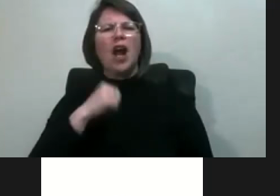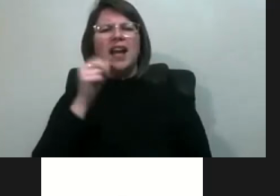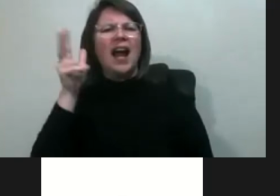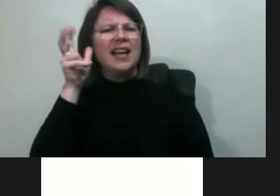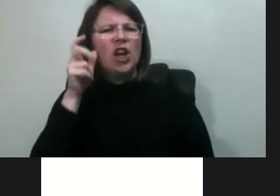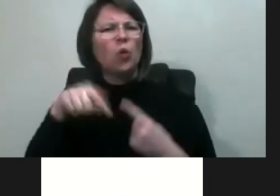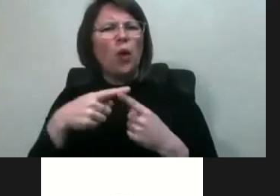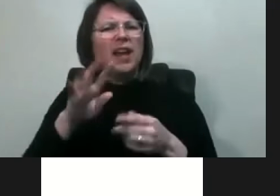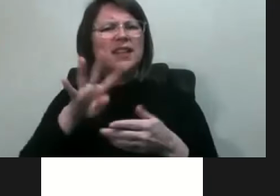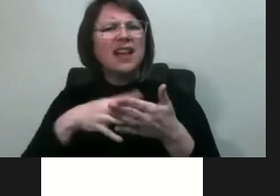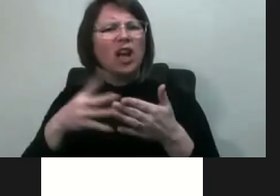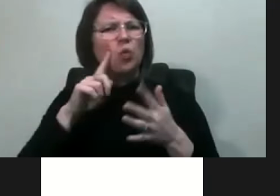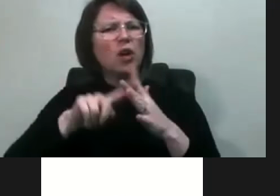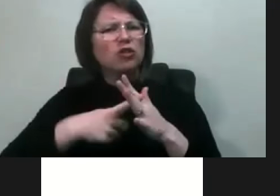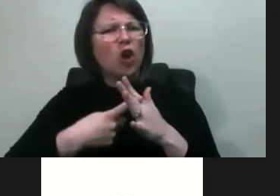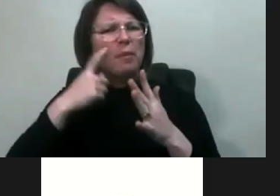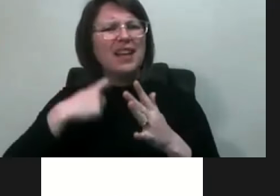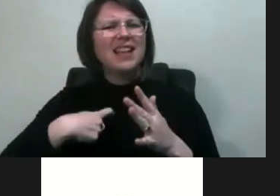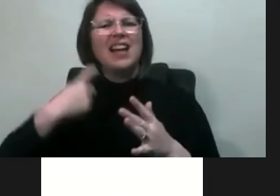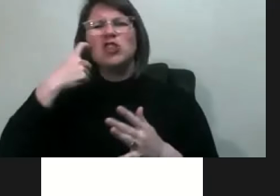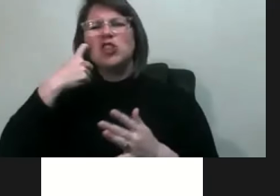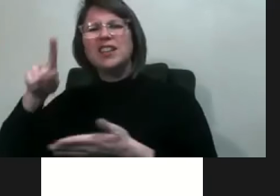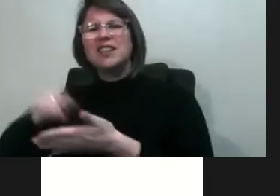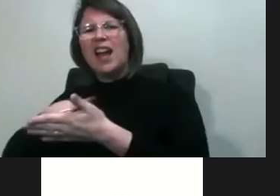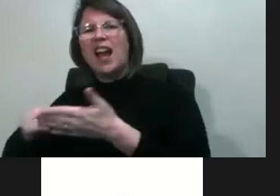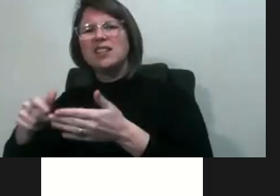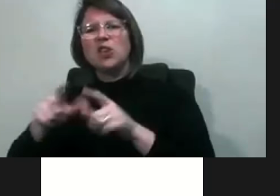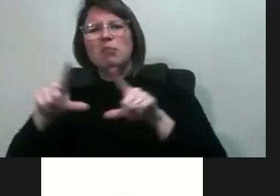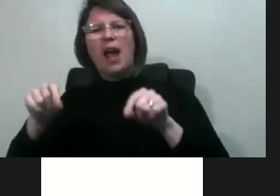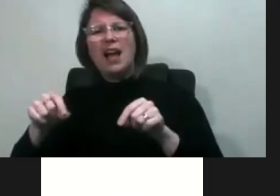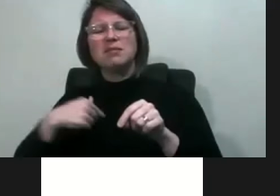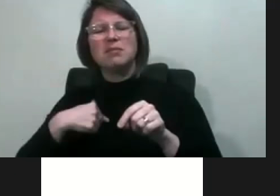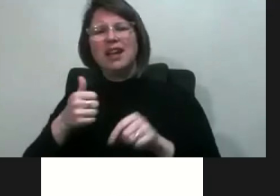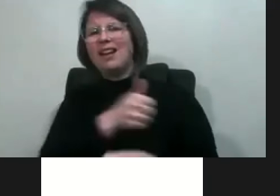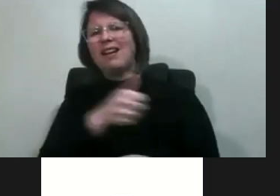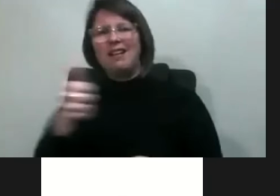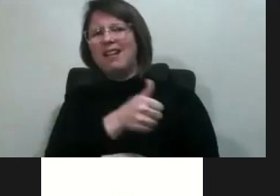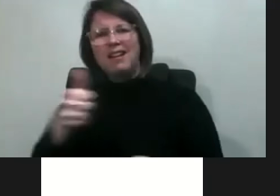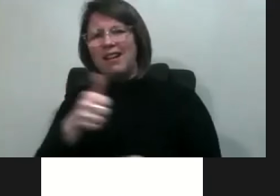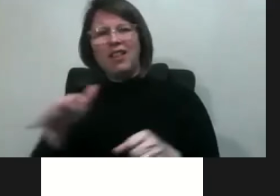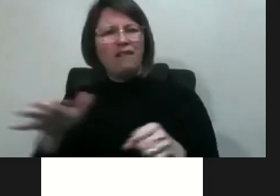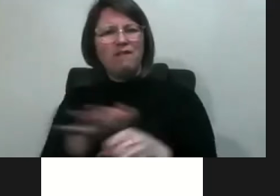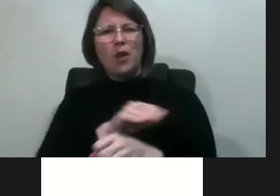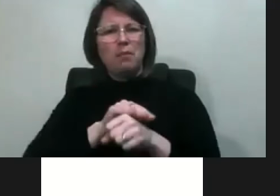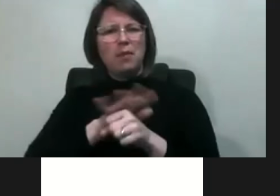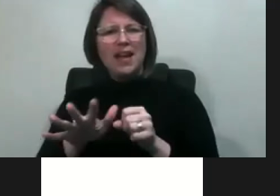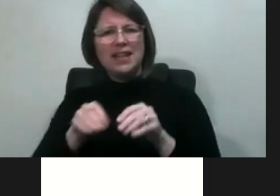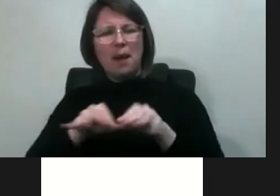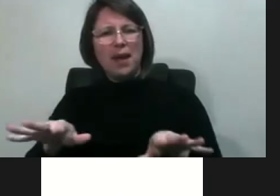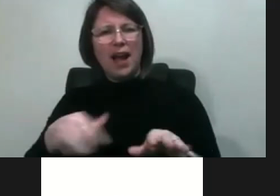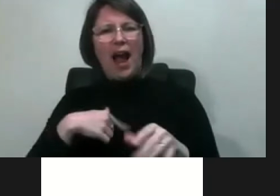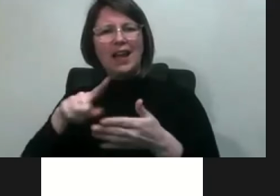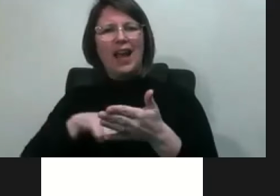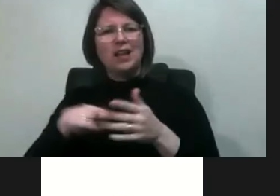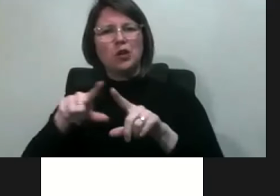that schedule was going to start because I had just canceled my pass after taking the commuter rail in the whole pandemic. But then